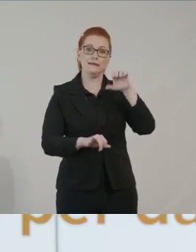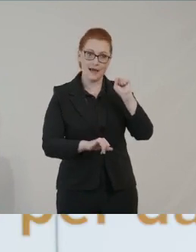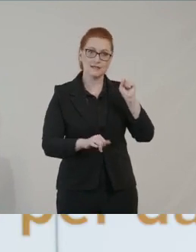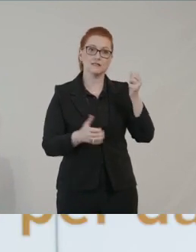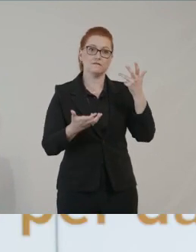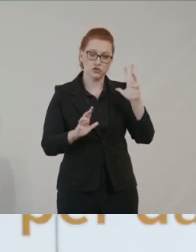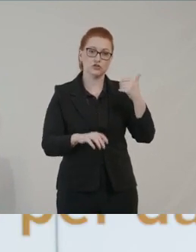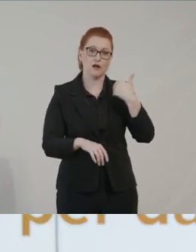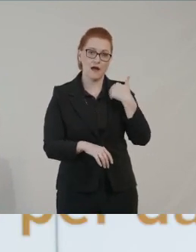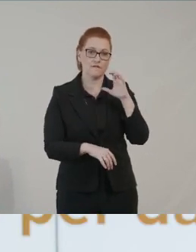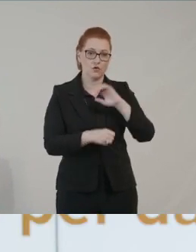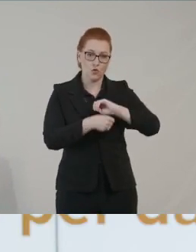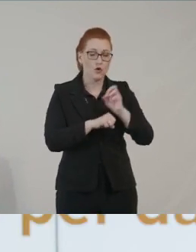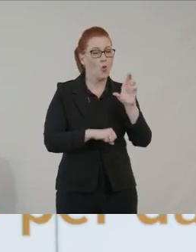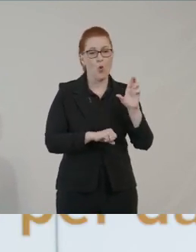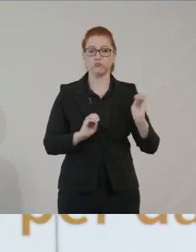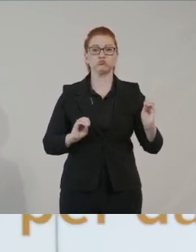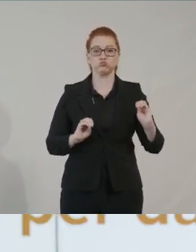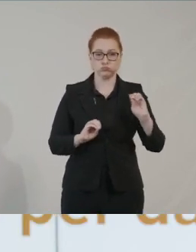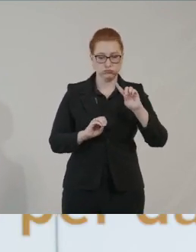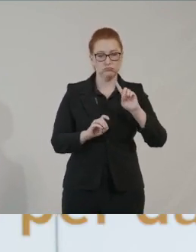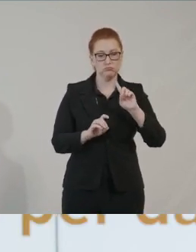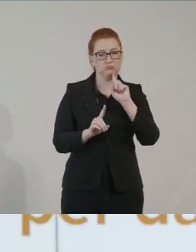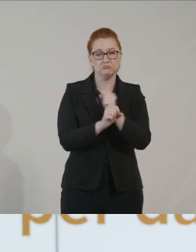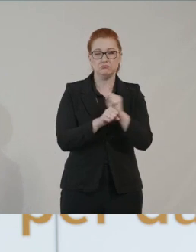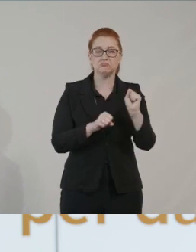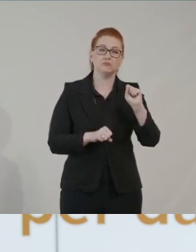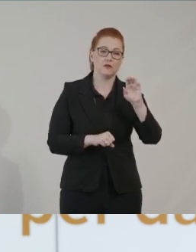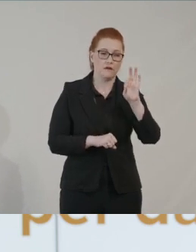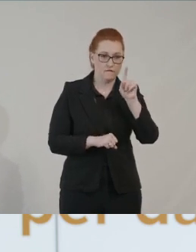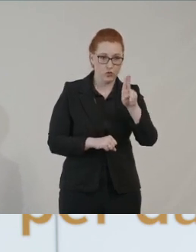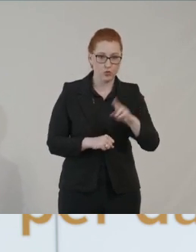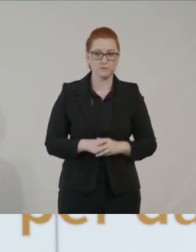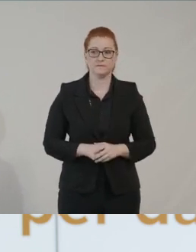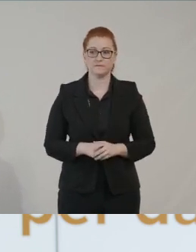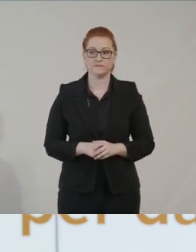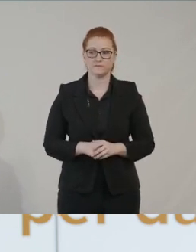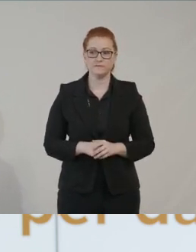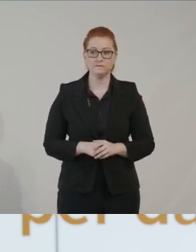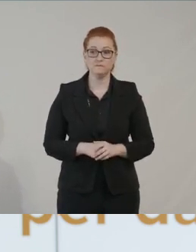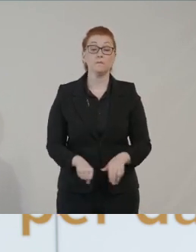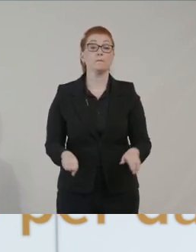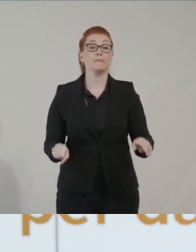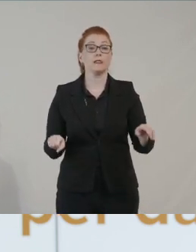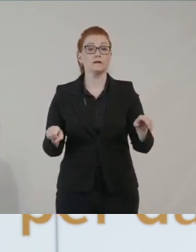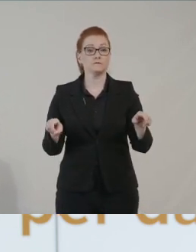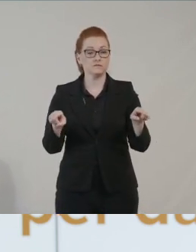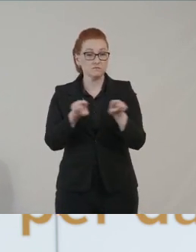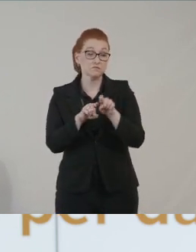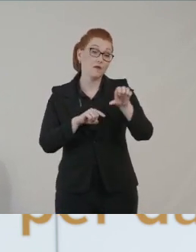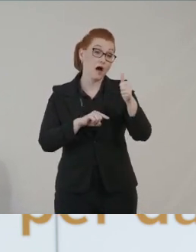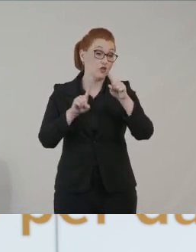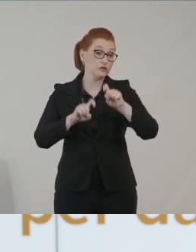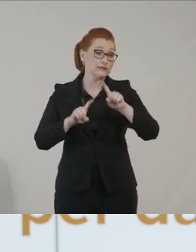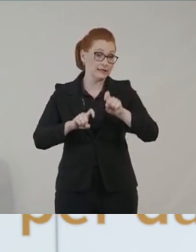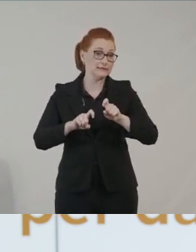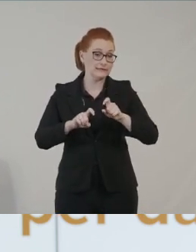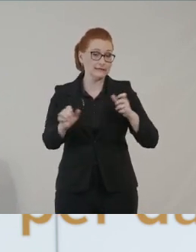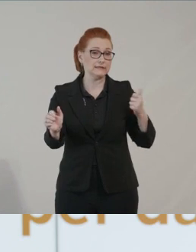Additional news on testing. Our supply chain is starting to catch up. Our private sector providers are